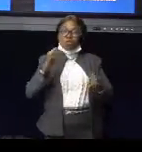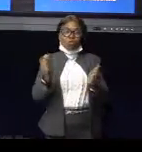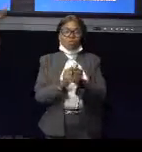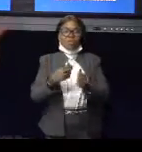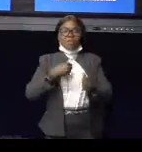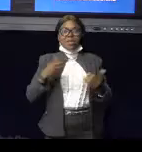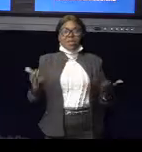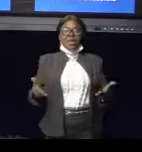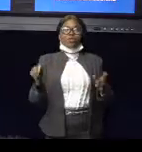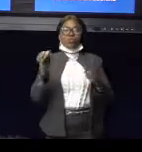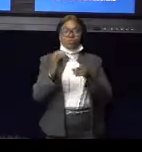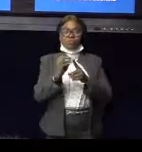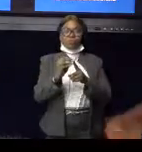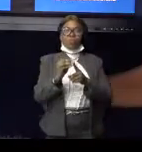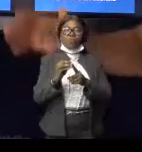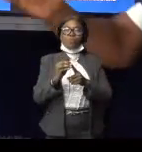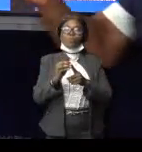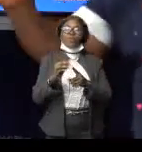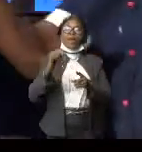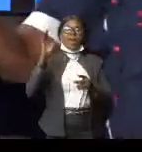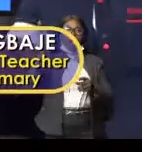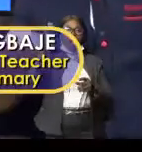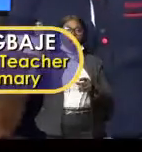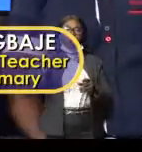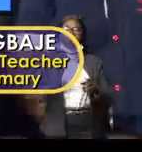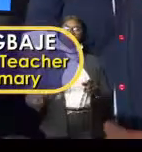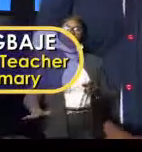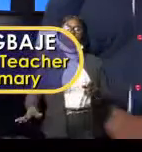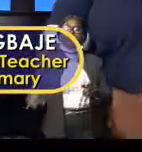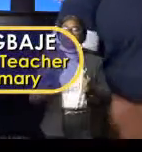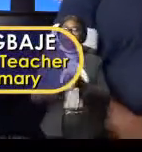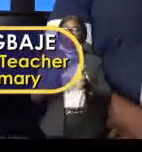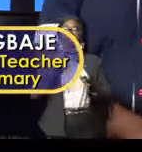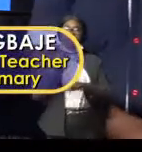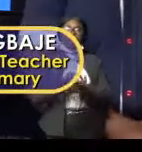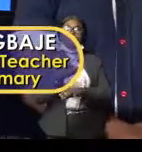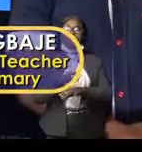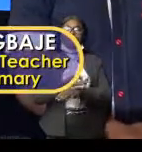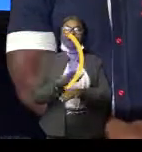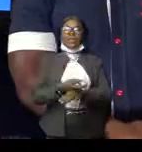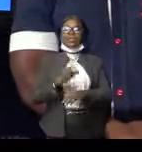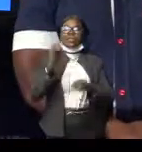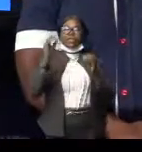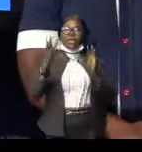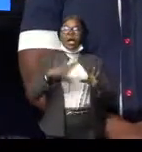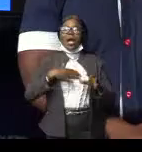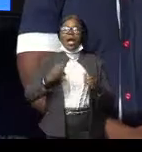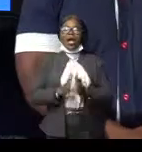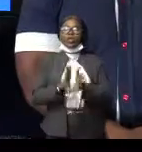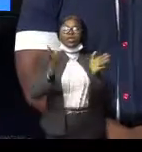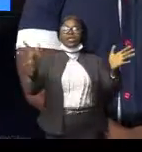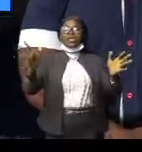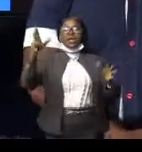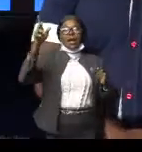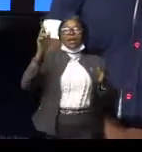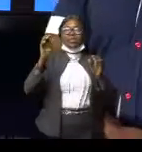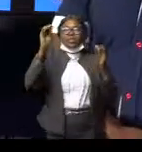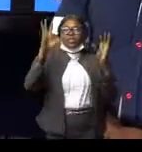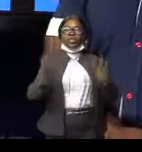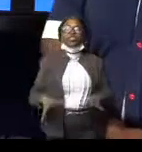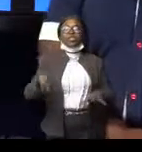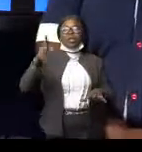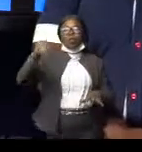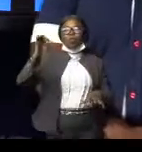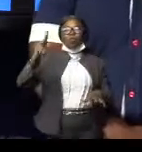magician, Uncle Agbaje. Hello, children. That's your math teacher. And your popular teacher, Uncle